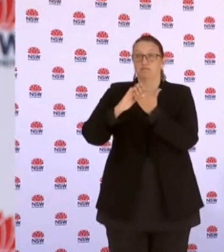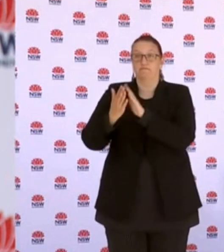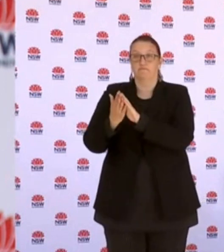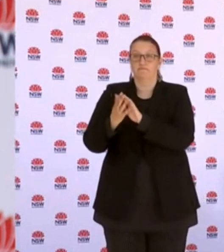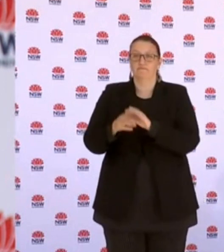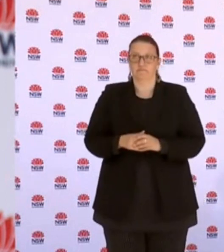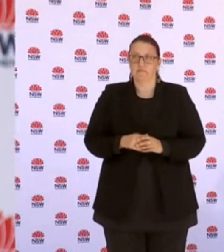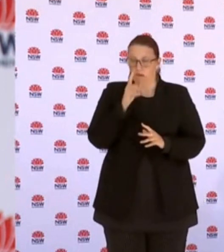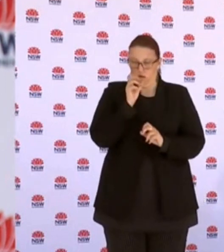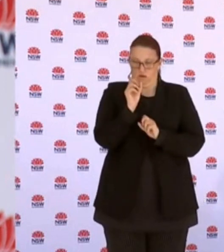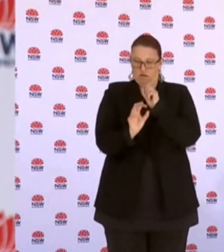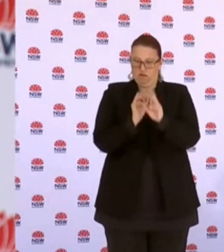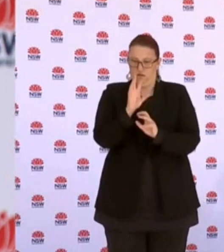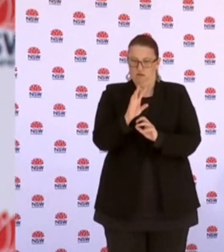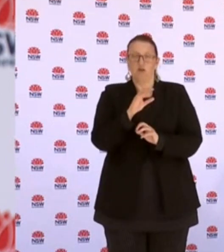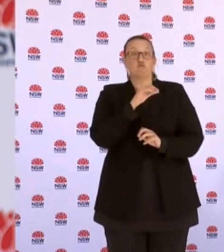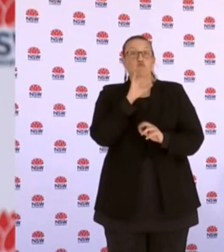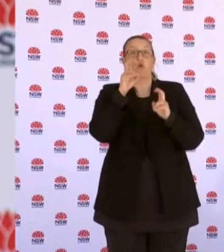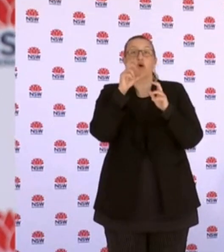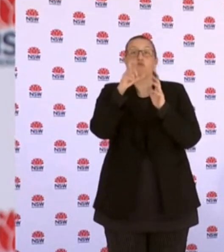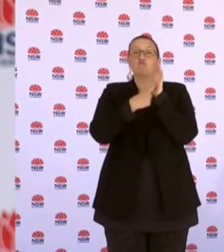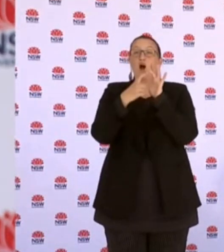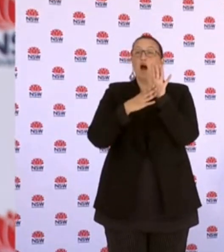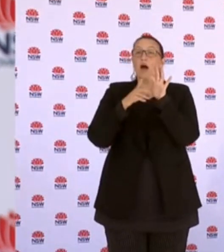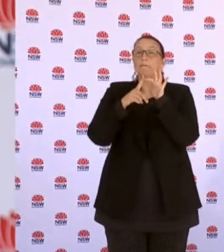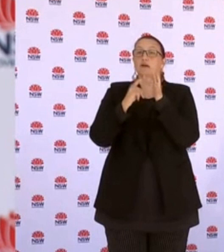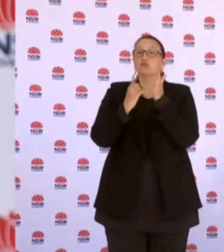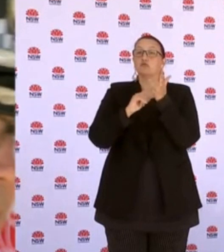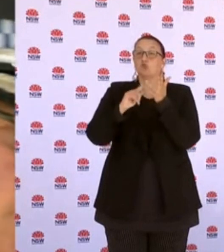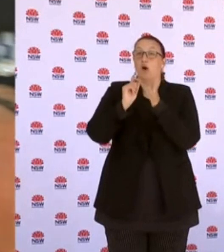often sees people issued with breach notices or returned to Sydney.